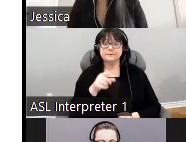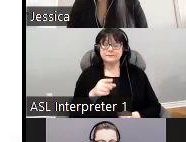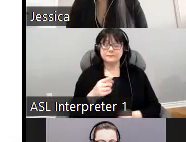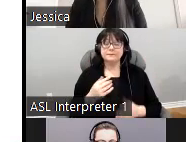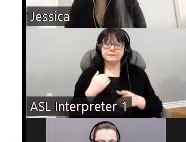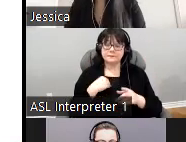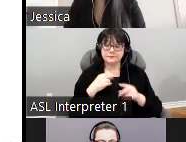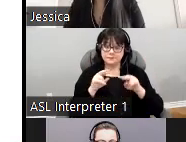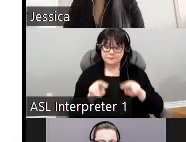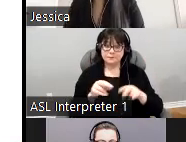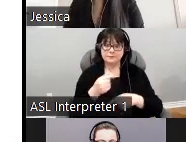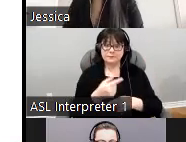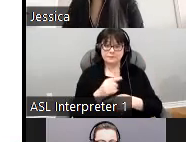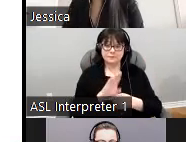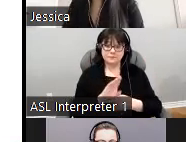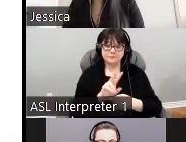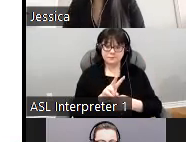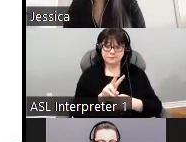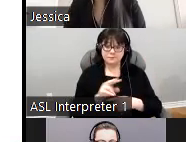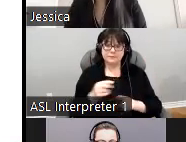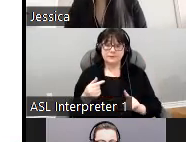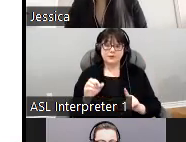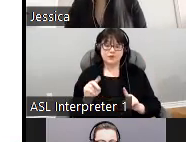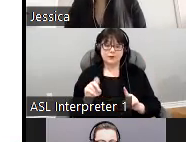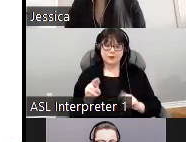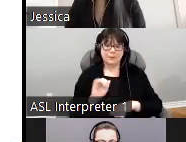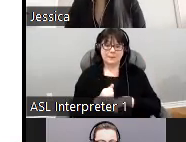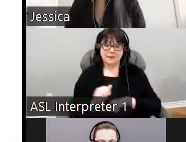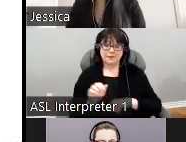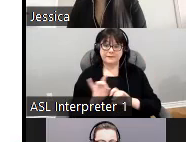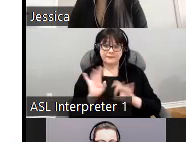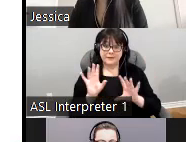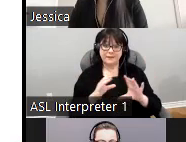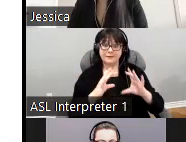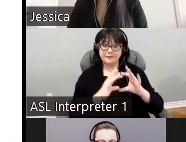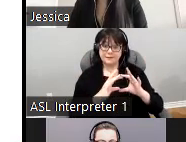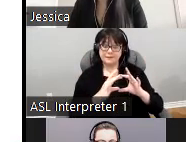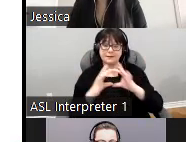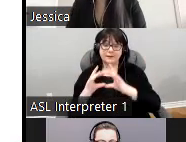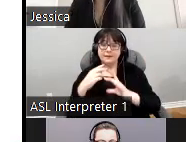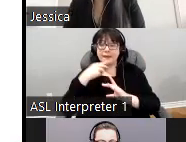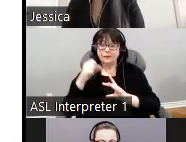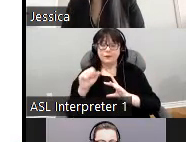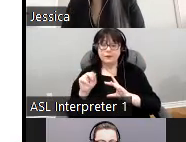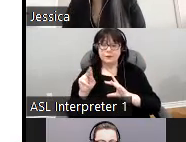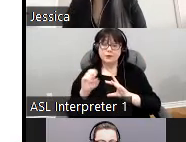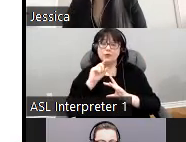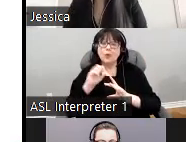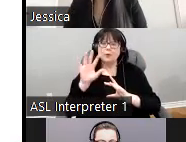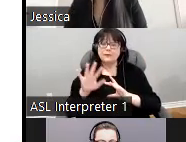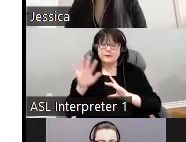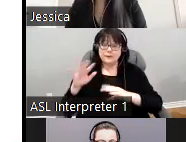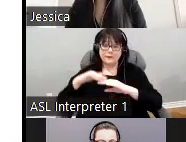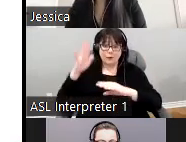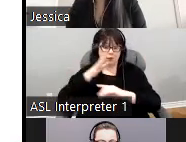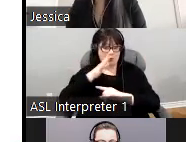gender-based violence, or GBV, and elder abuse because of its focus on women aged 55 and over. There are a